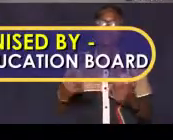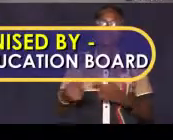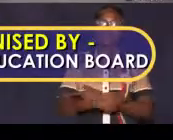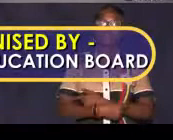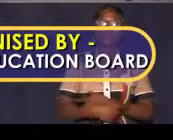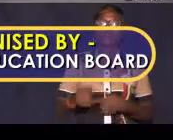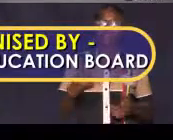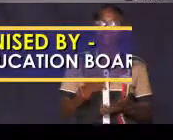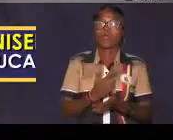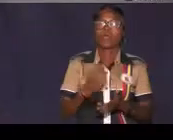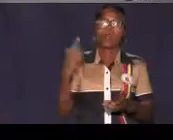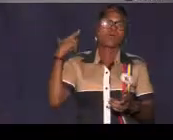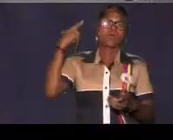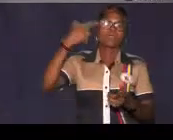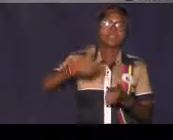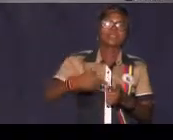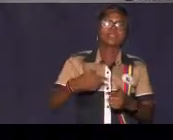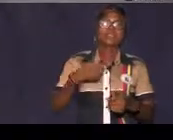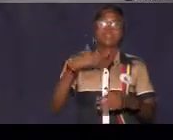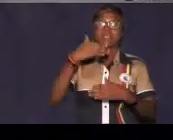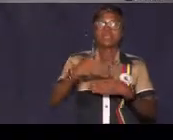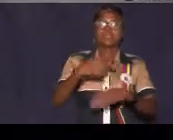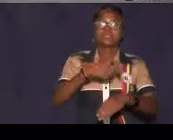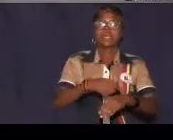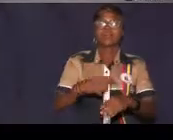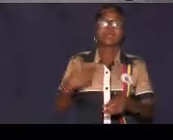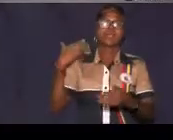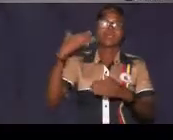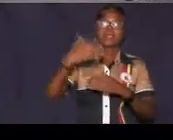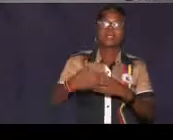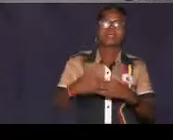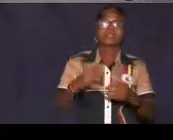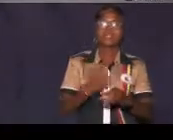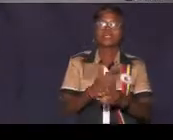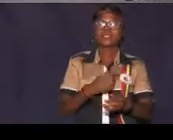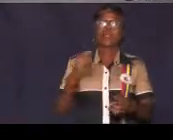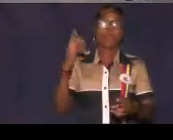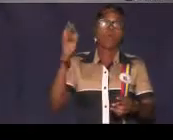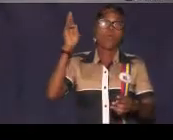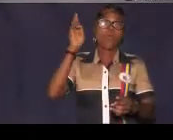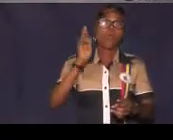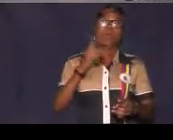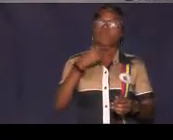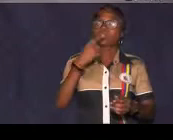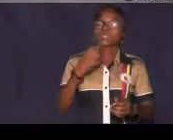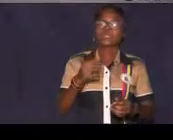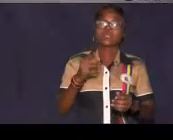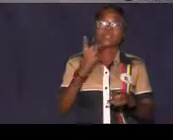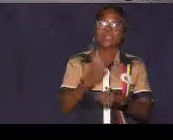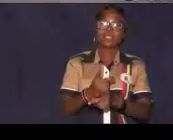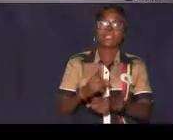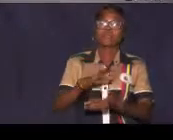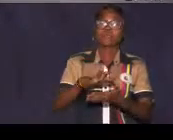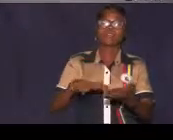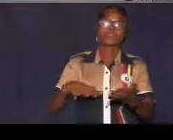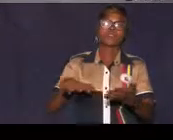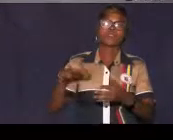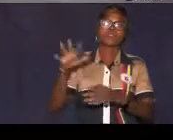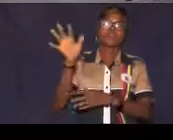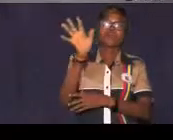lesson. Until next time, next lesson, Uncle Popo says, keep on